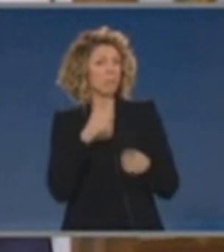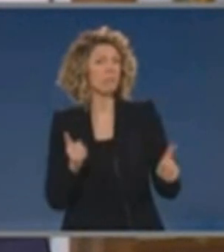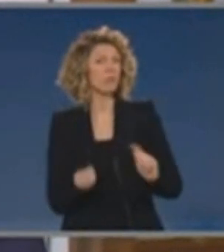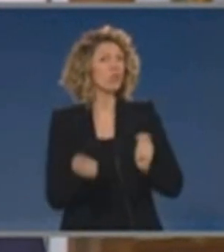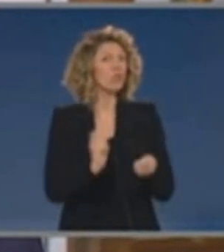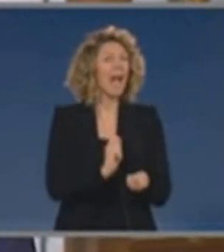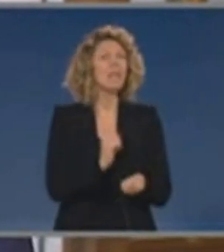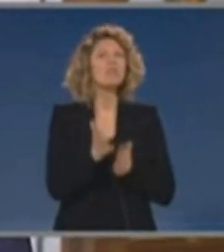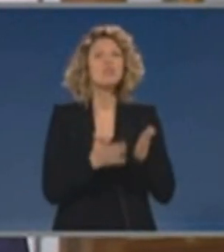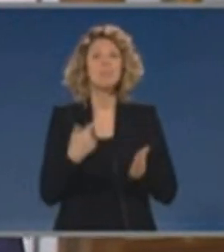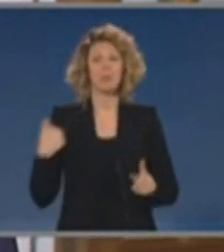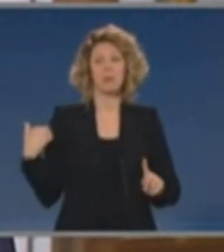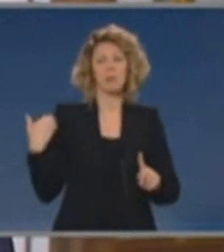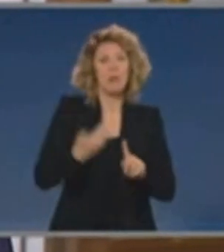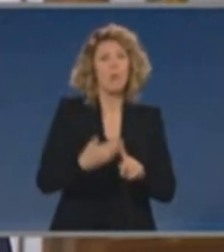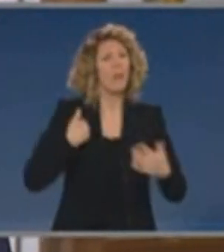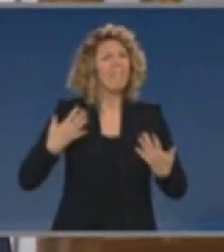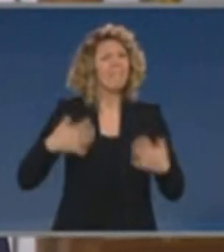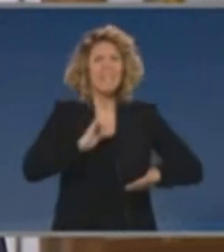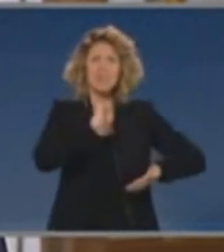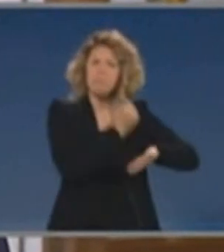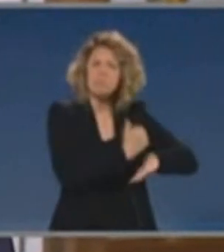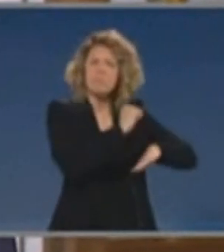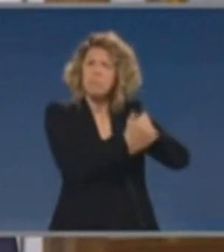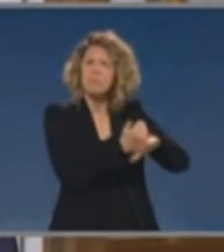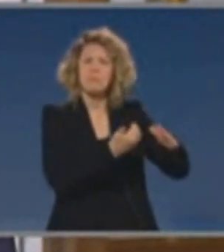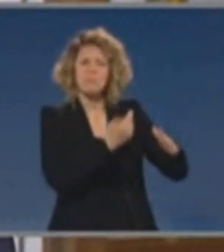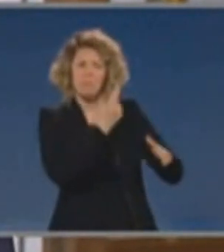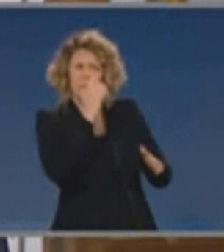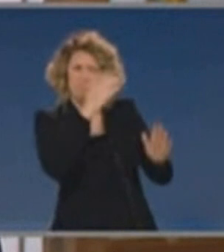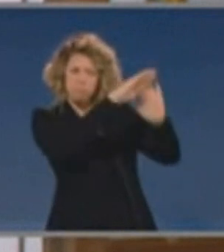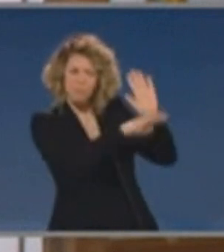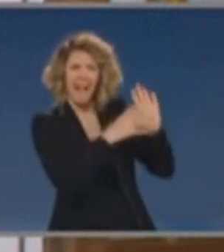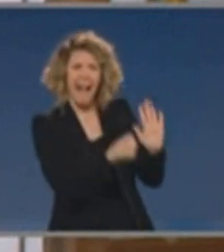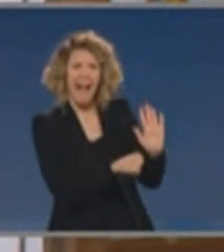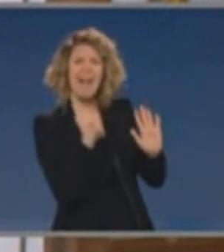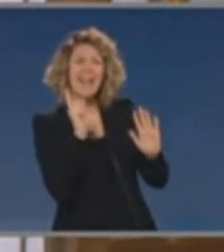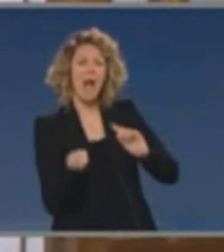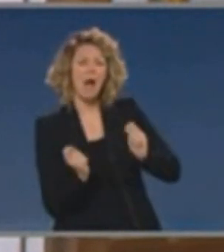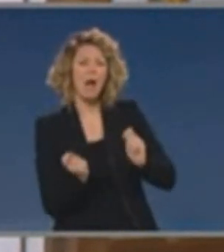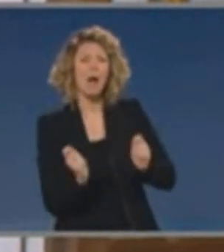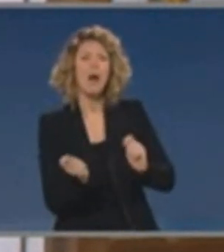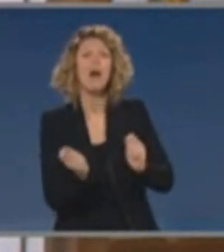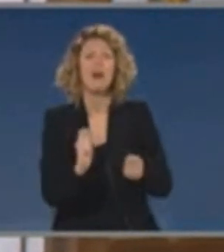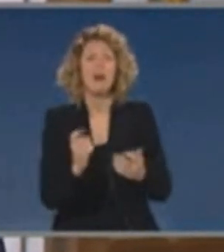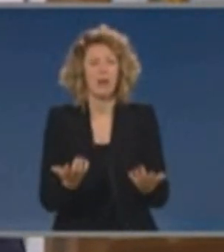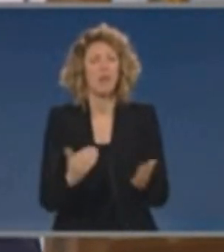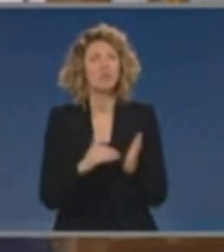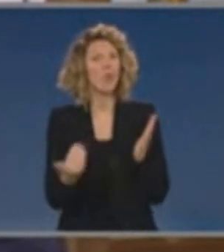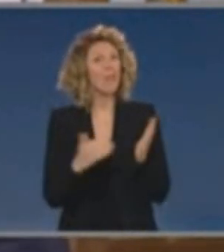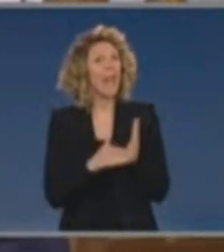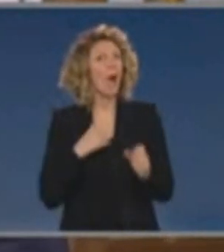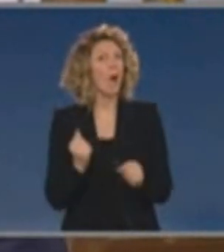reforms build on reforms that he and previous Treasurers have made. Today's reforms to our